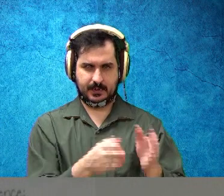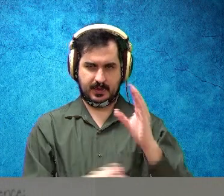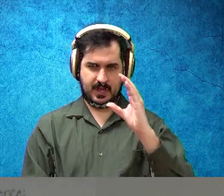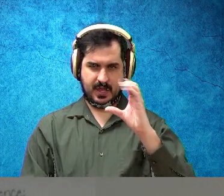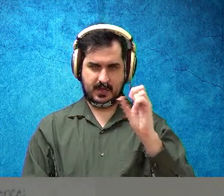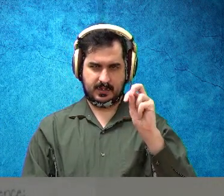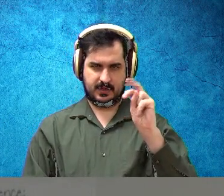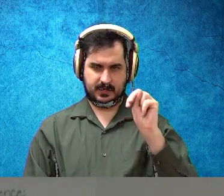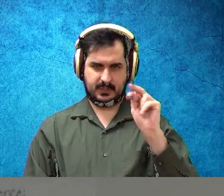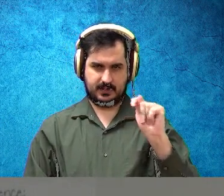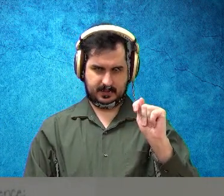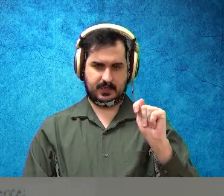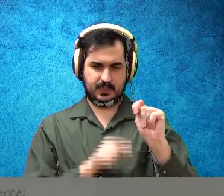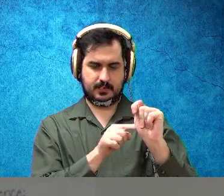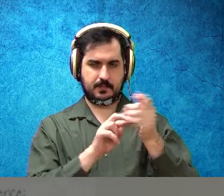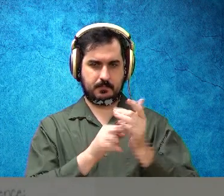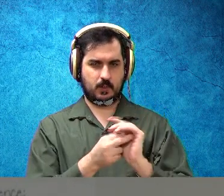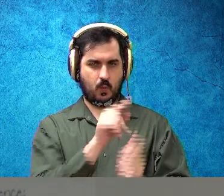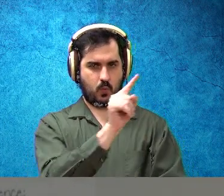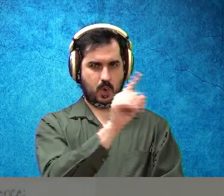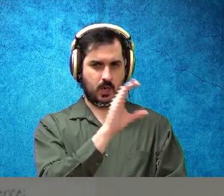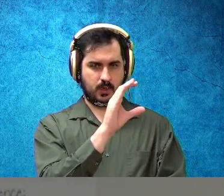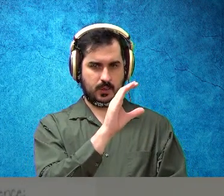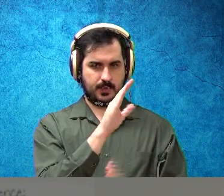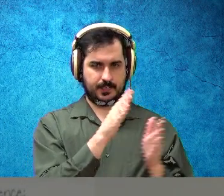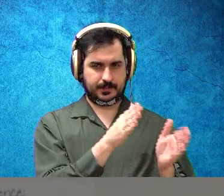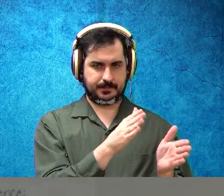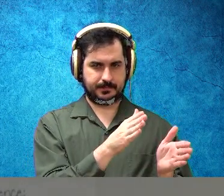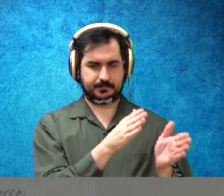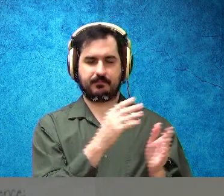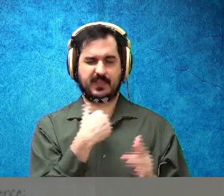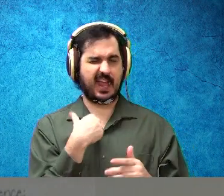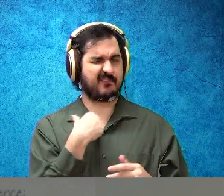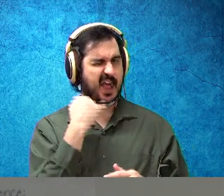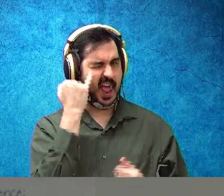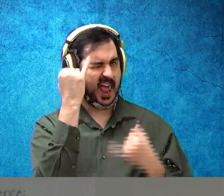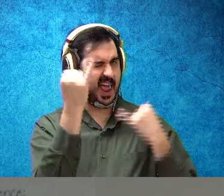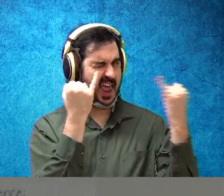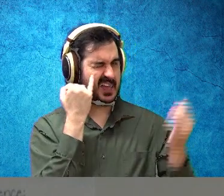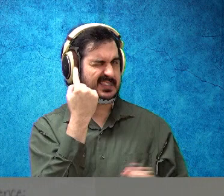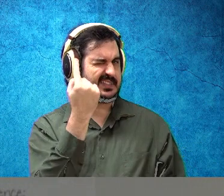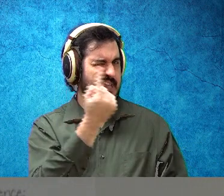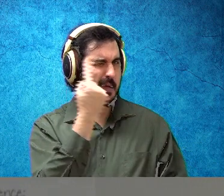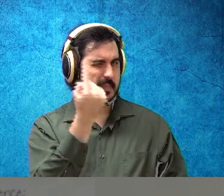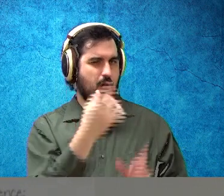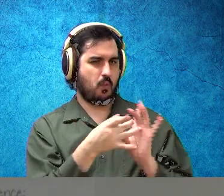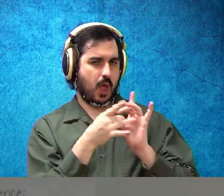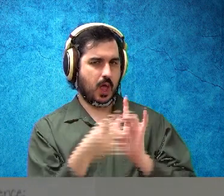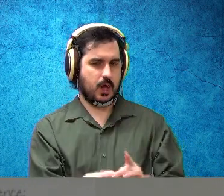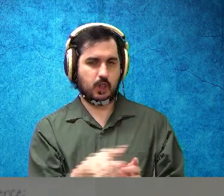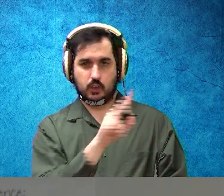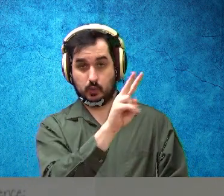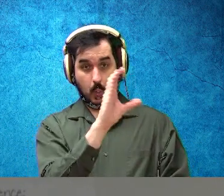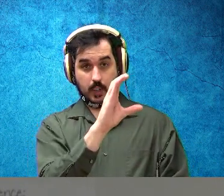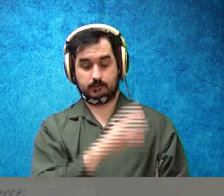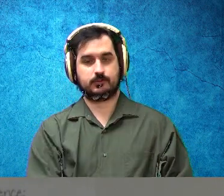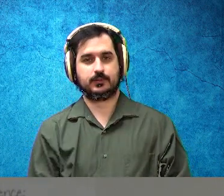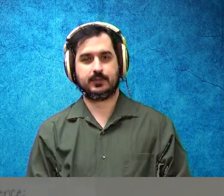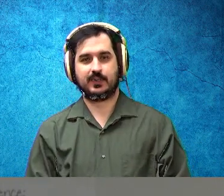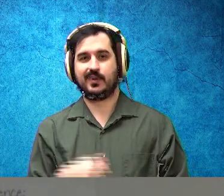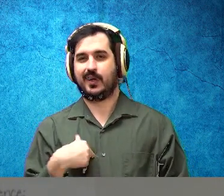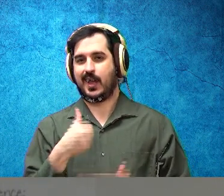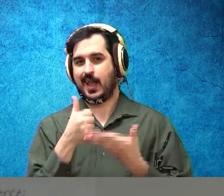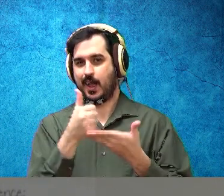meant. It meant 100. So we had an idea that it probably had something to do with 200. I helped you